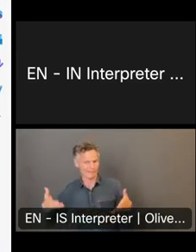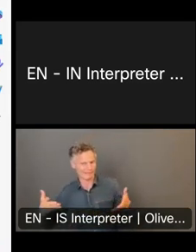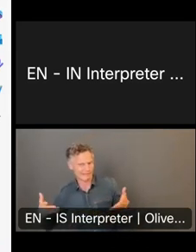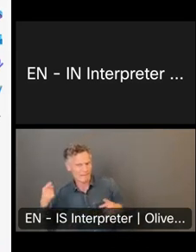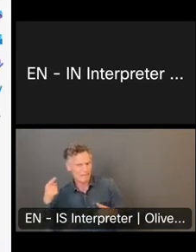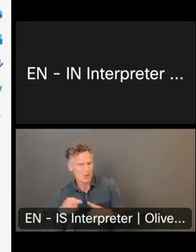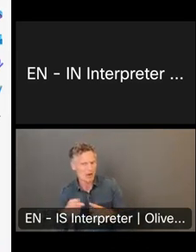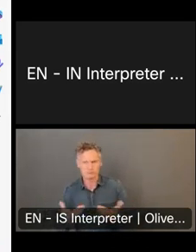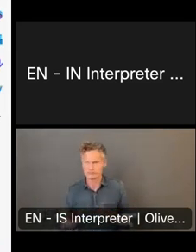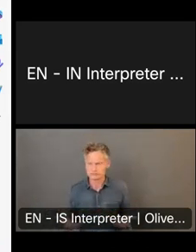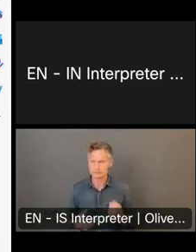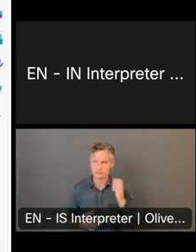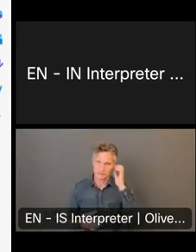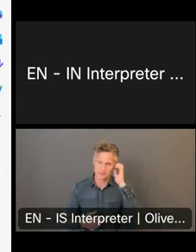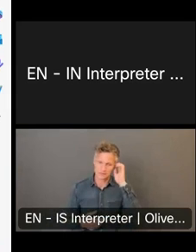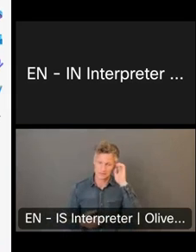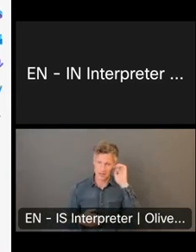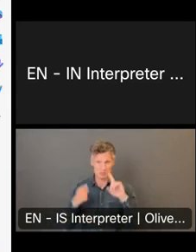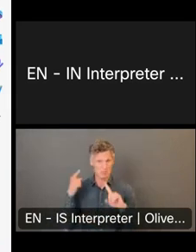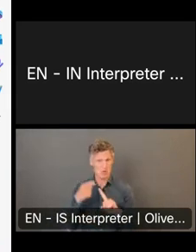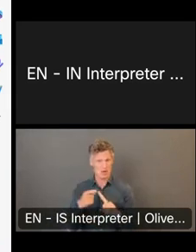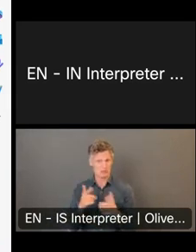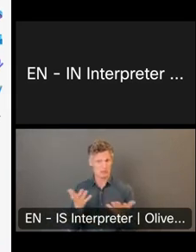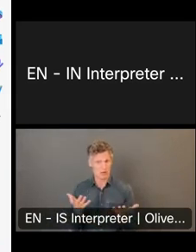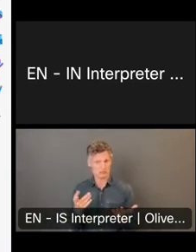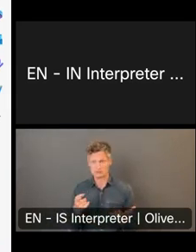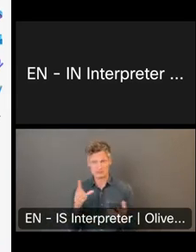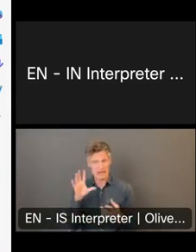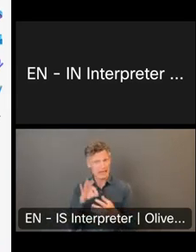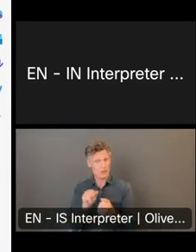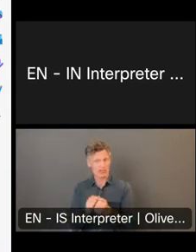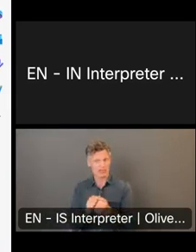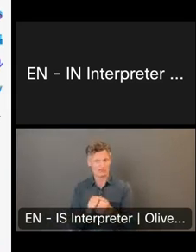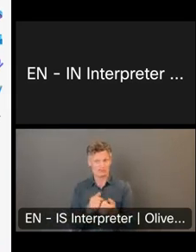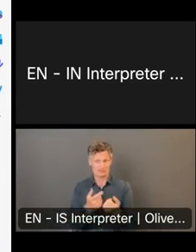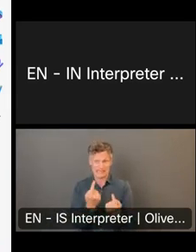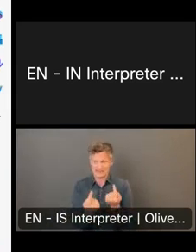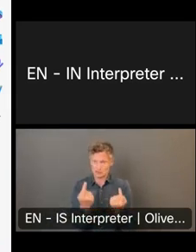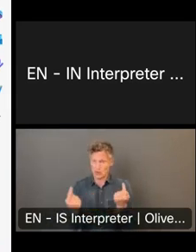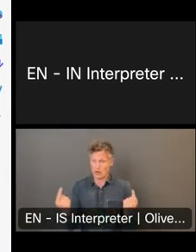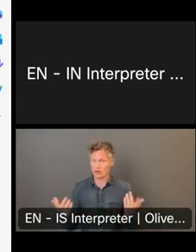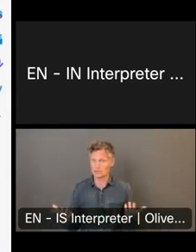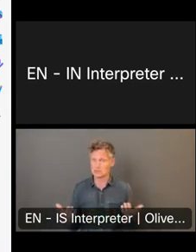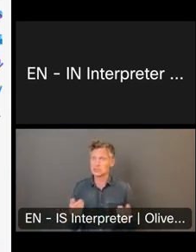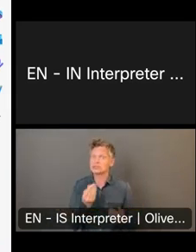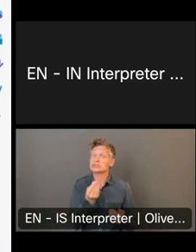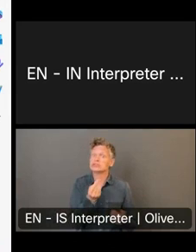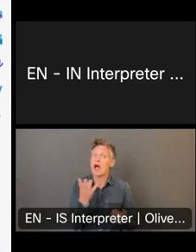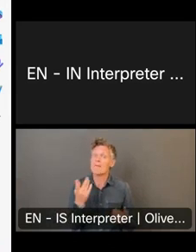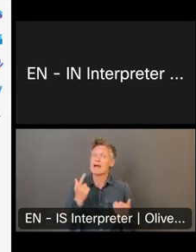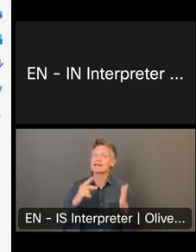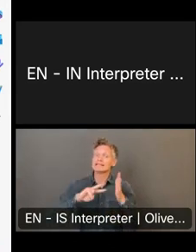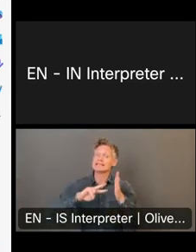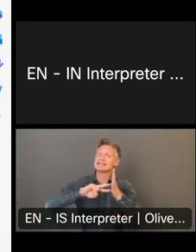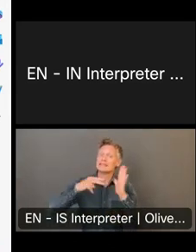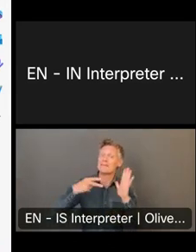point, although what point it is depends on the individual case. So sometimes you're making a semantic distinction that